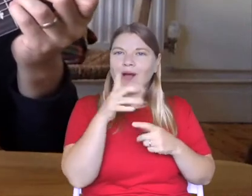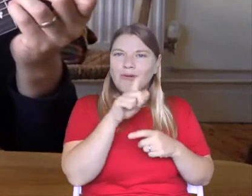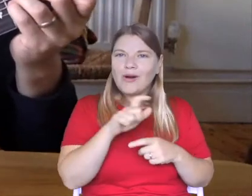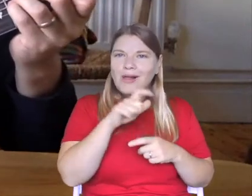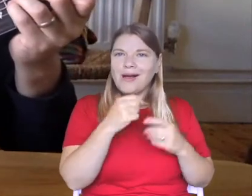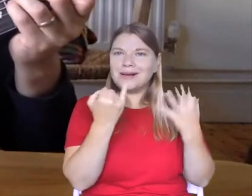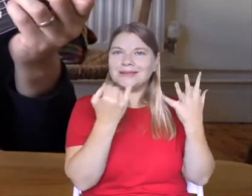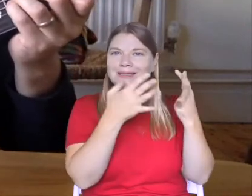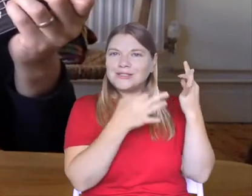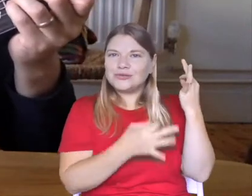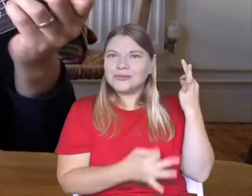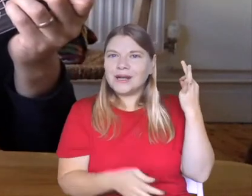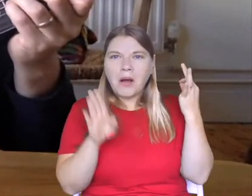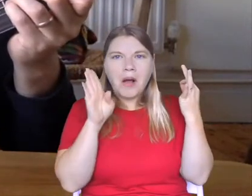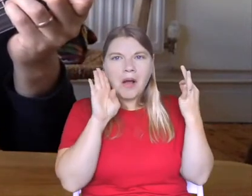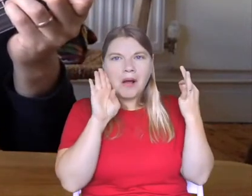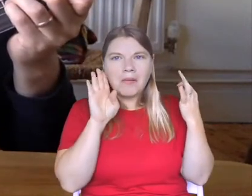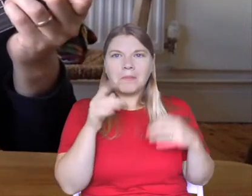this.